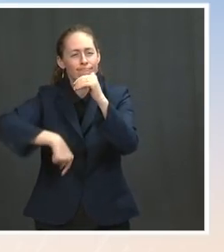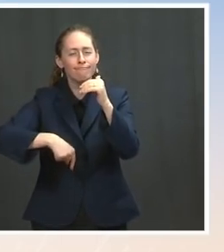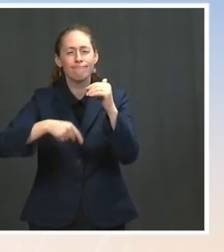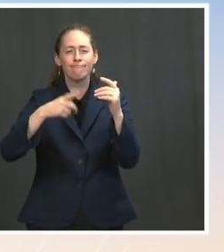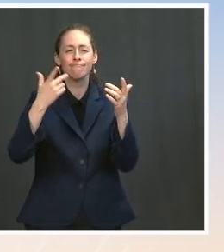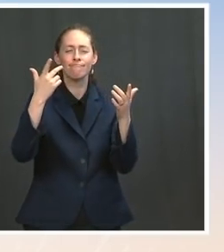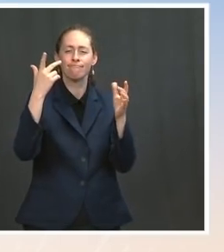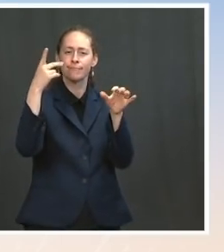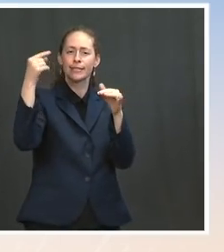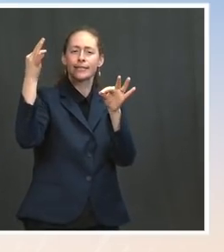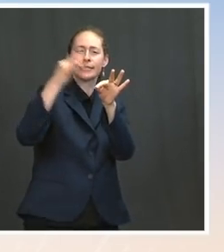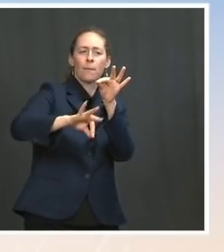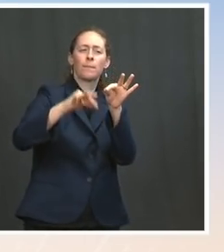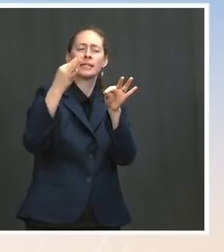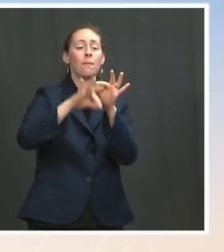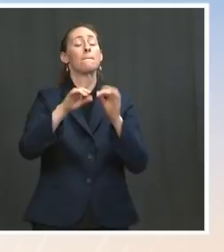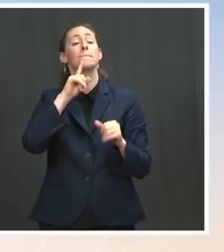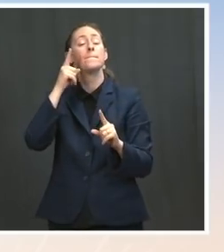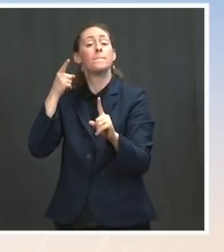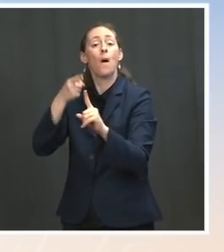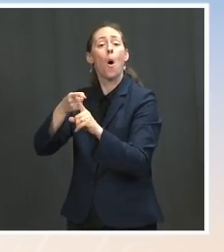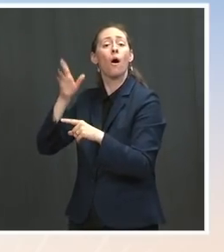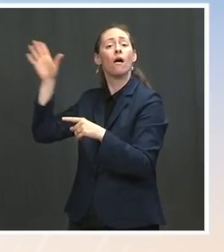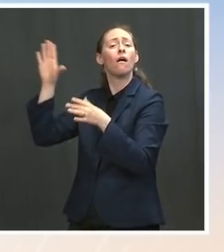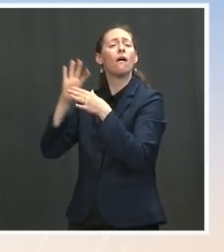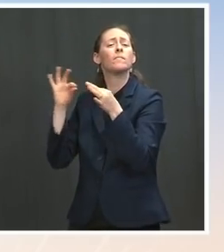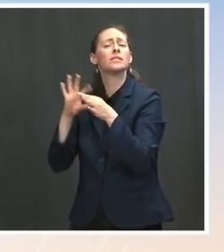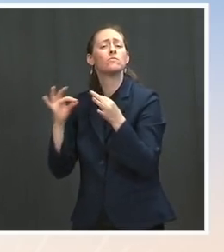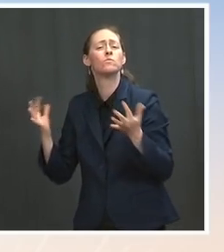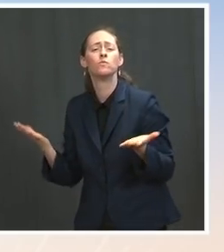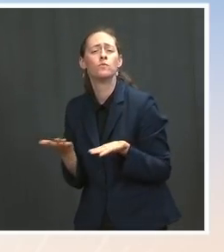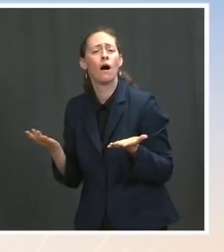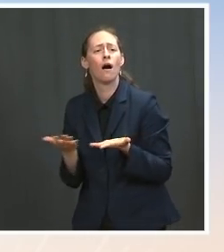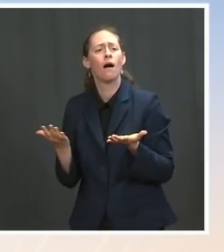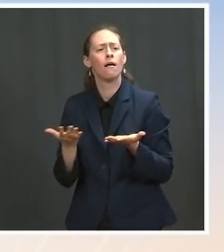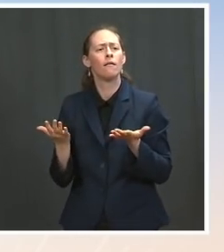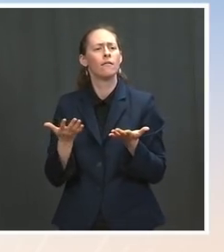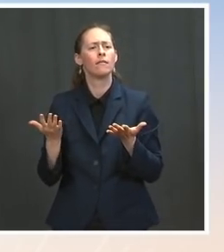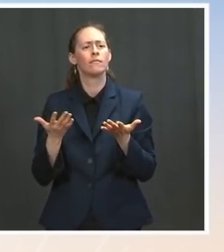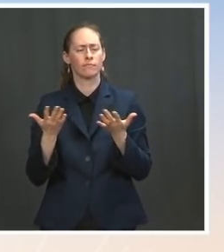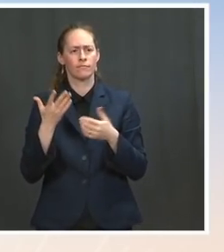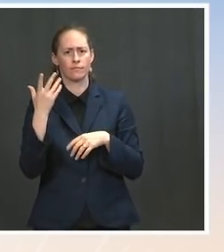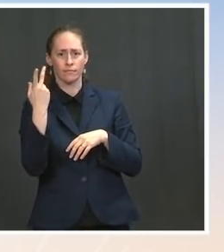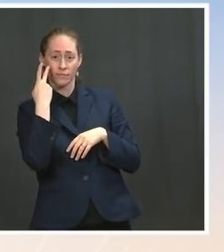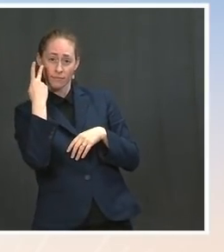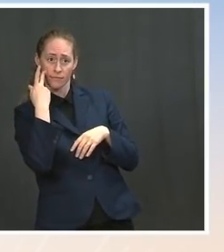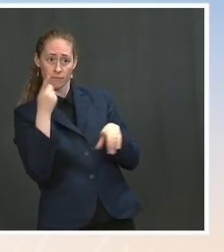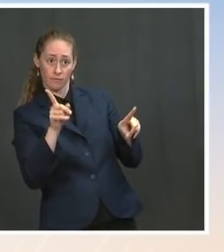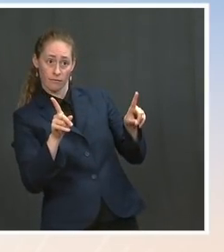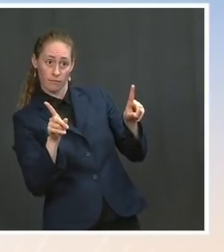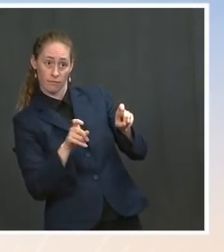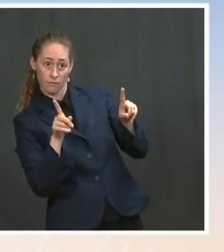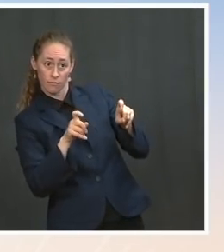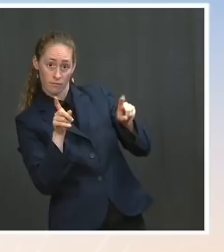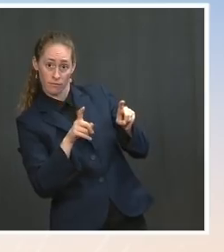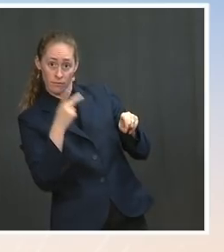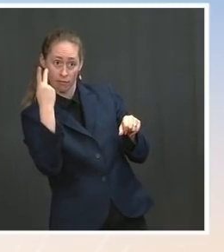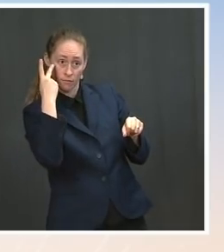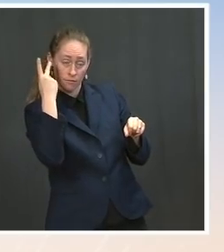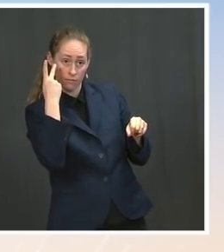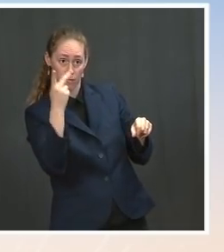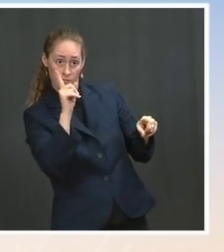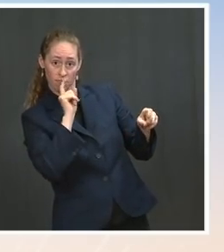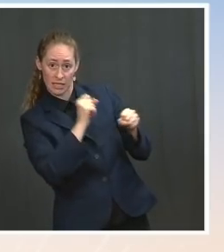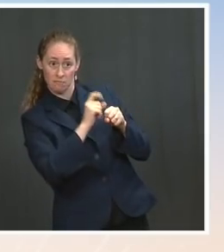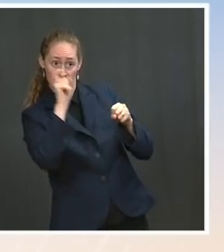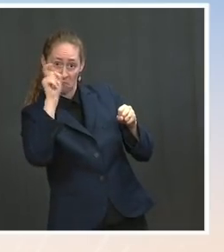that his threshold, his litmus test is not to see eye to eye on every single detail of every